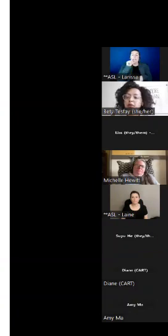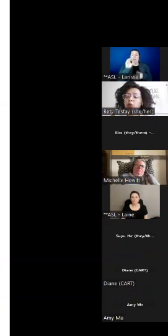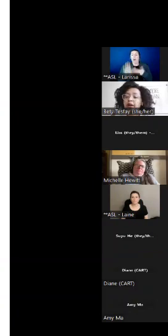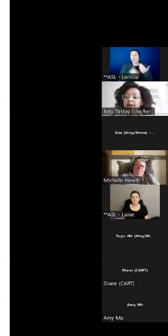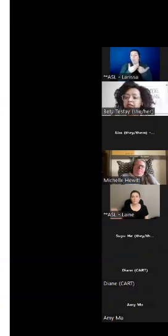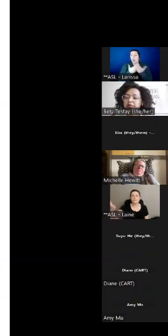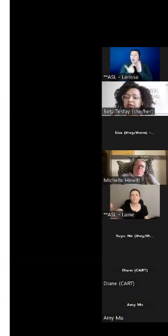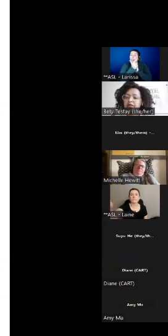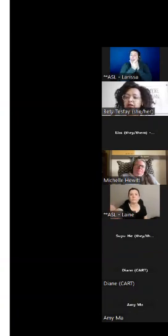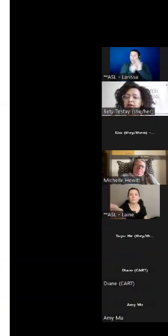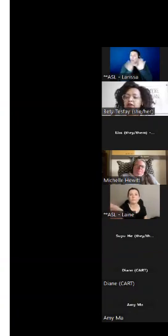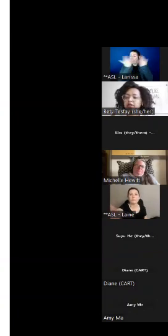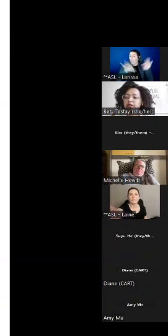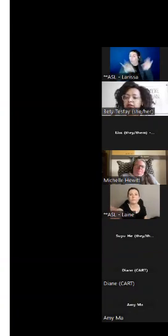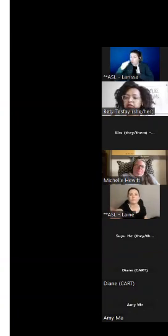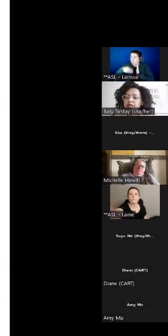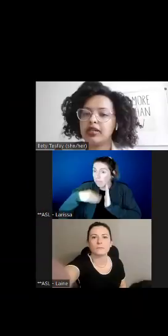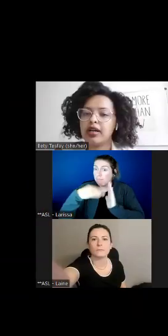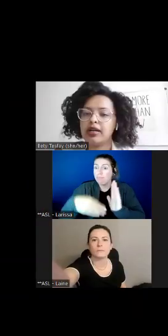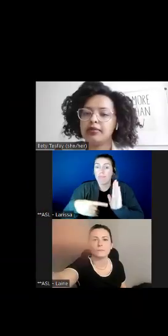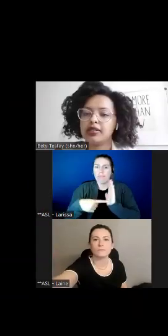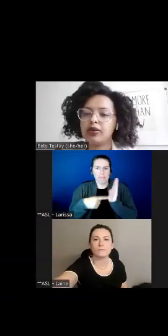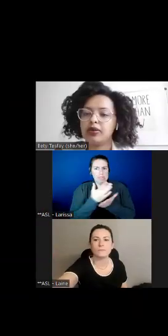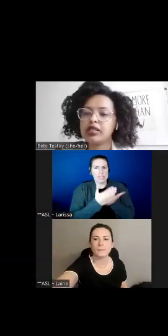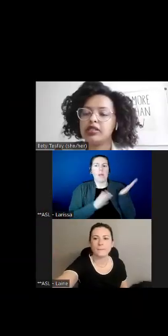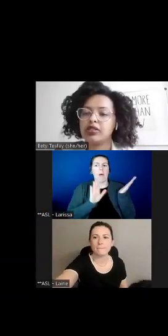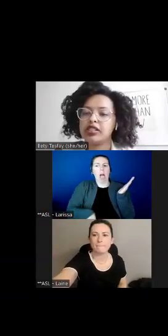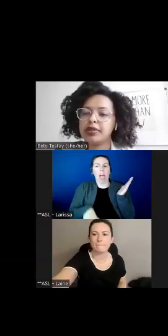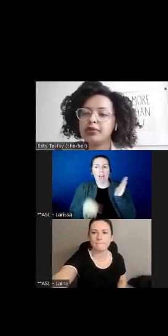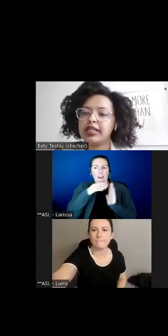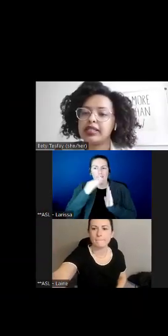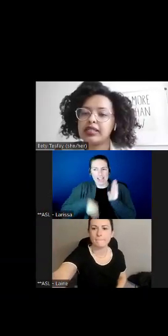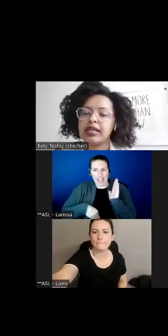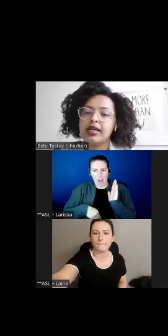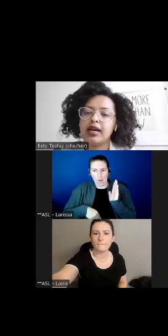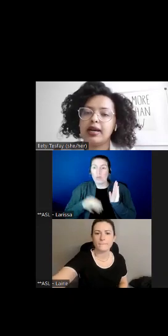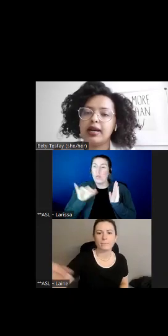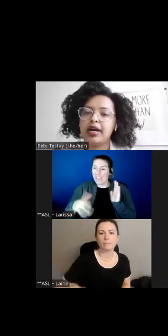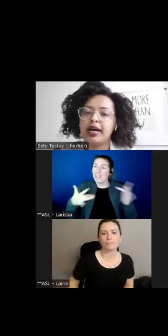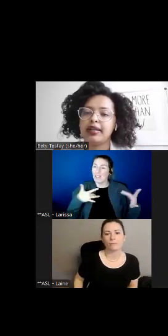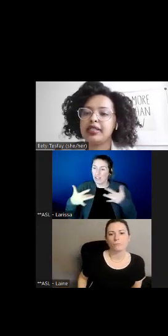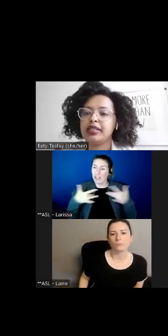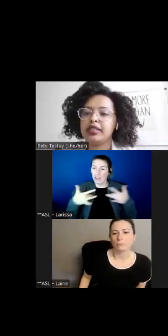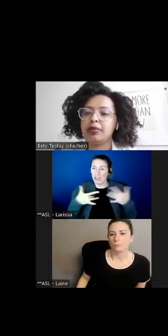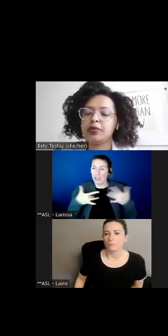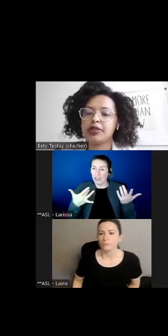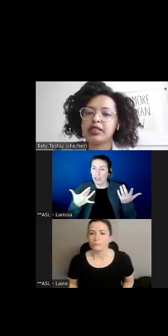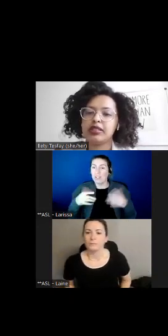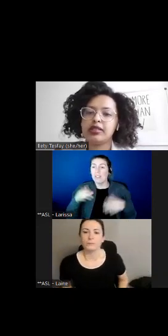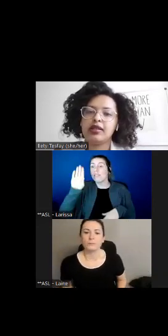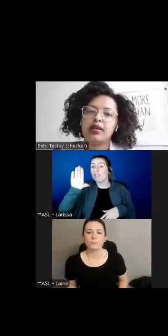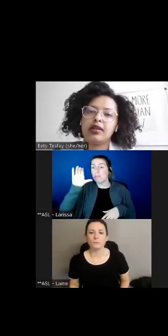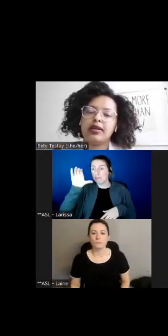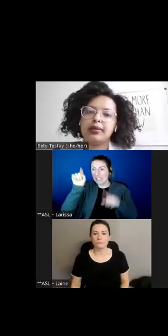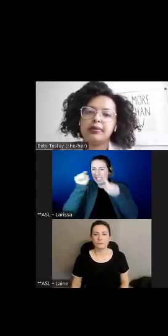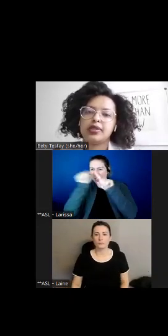forms that are required to be filled out are filled out. So this concern has been raised by the BC